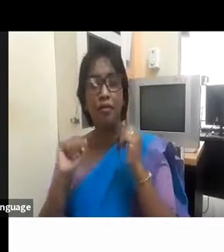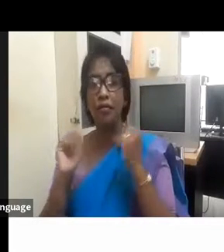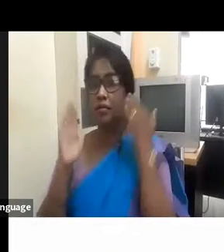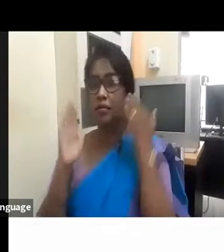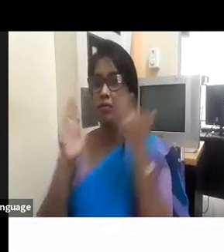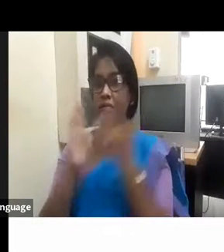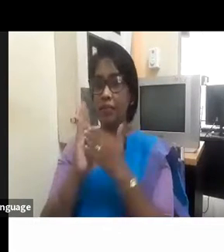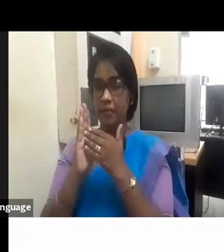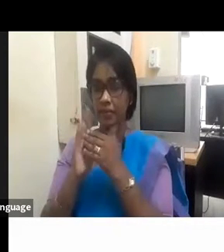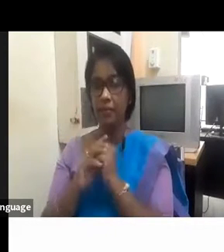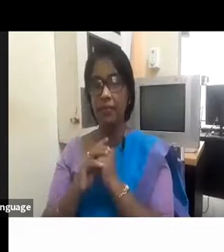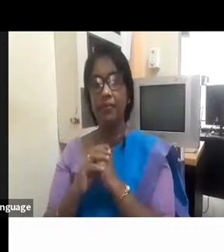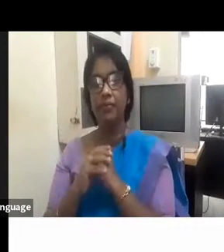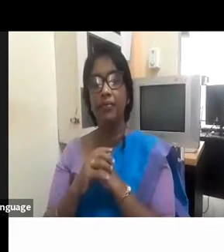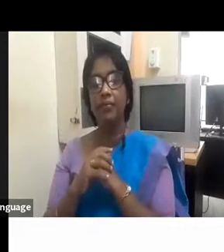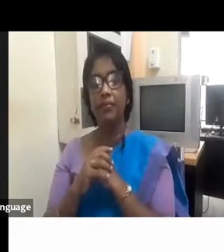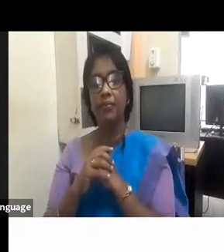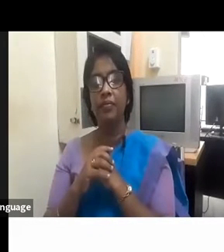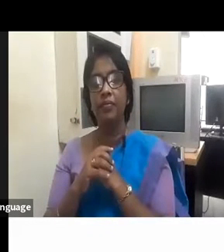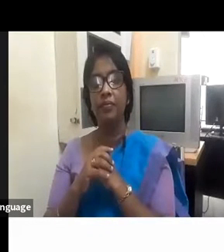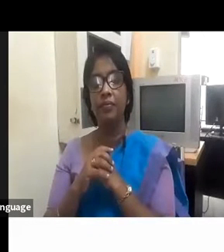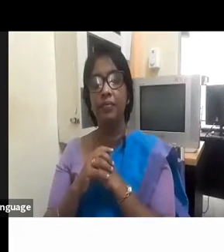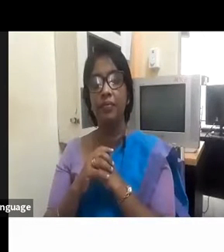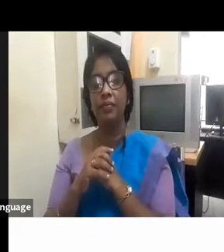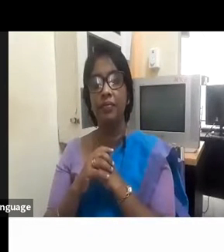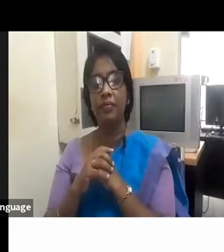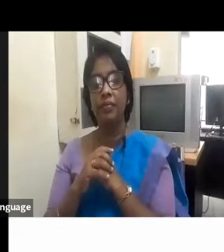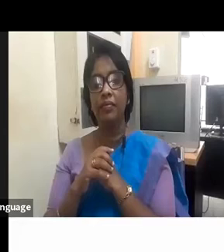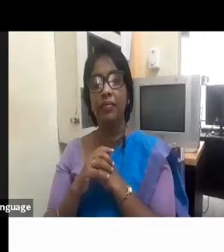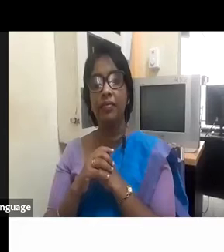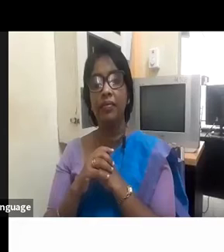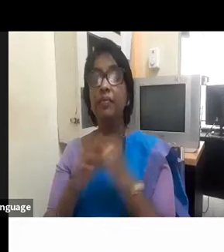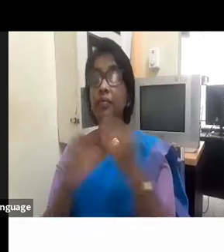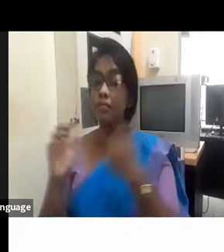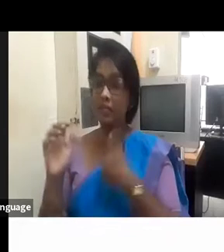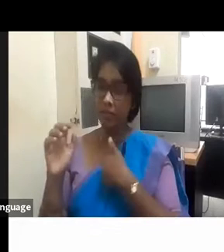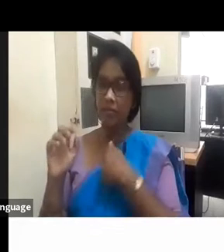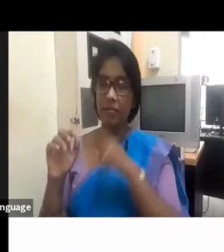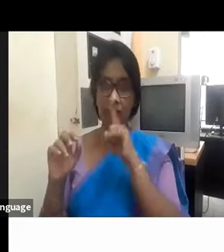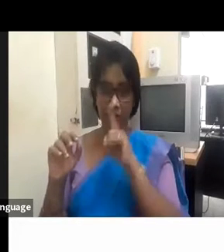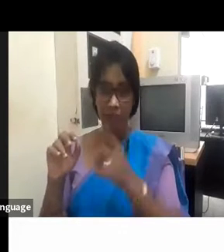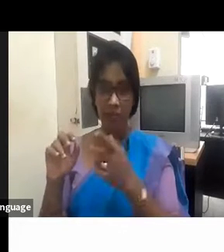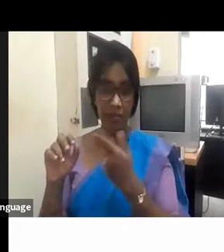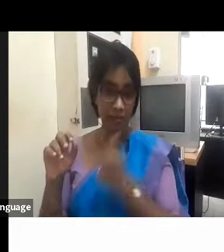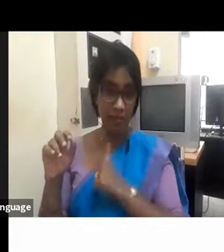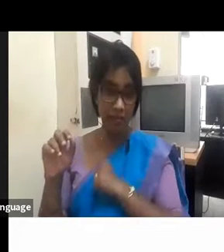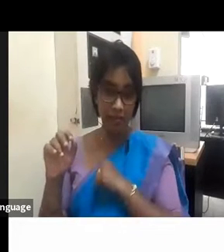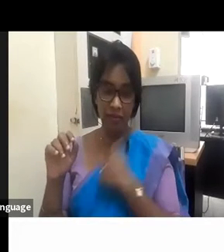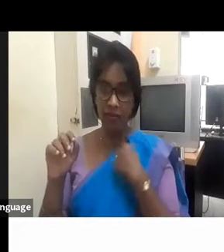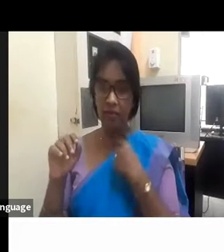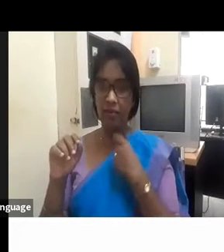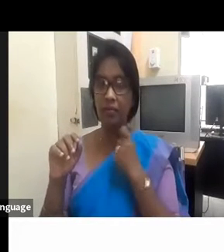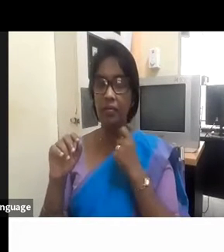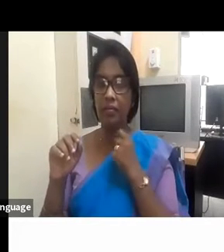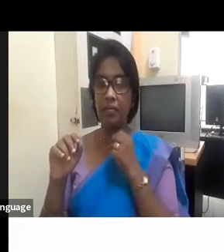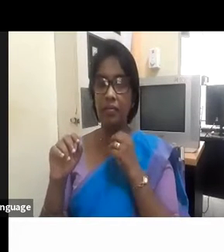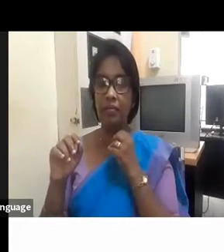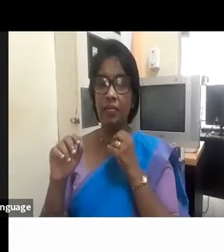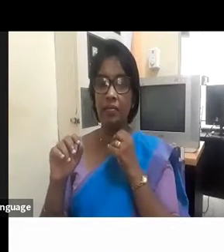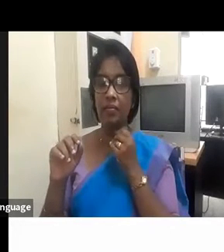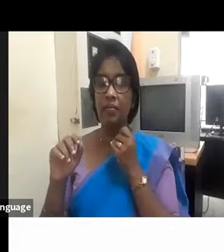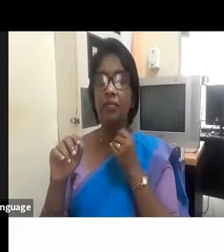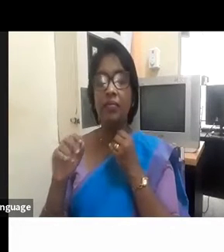Yes, Supun, Mangala would like to add, yes, as Dagmar said, it is a very complex problem, and certainly it